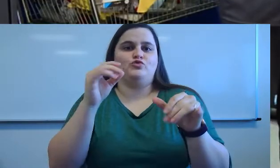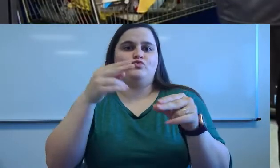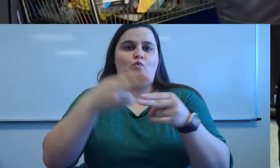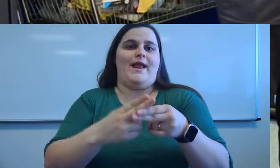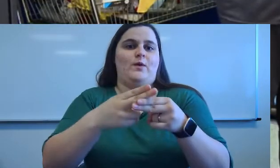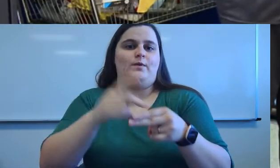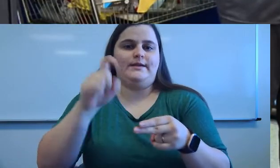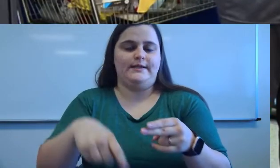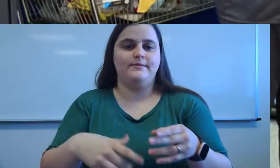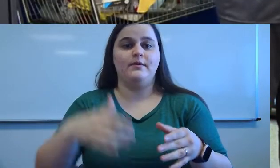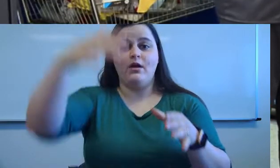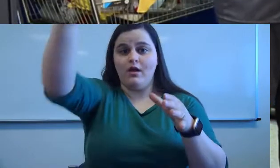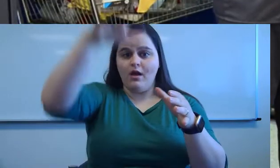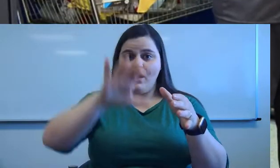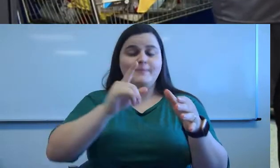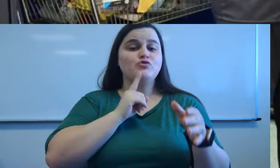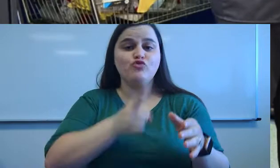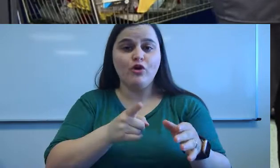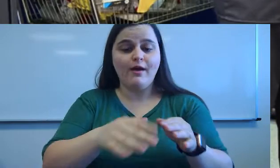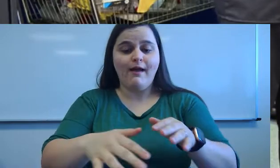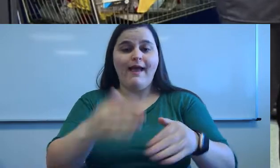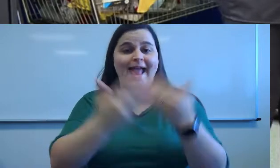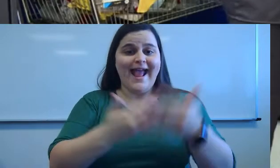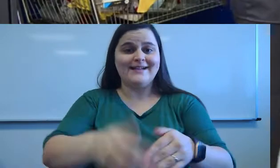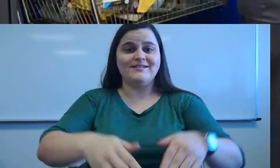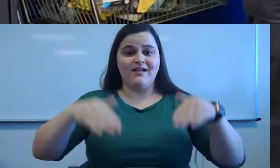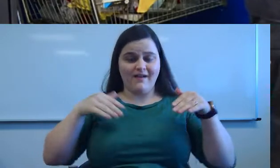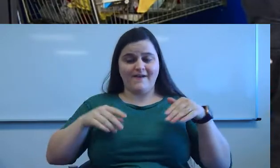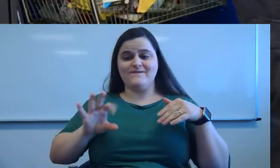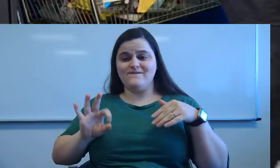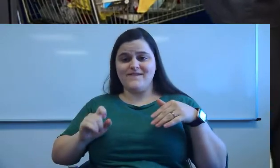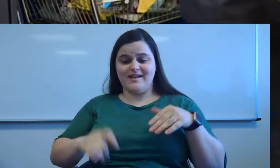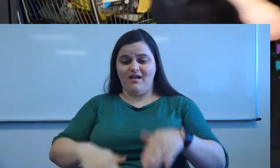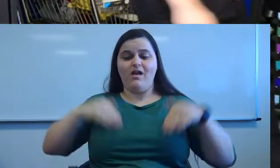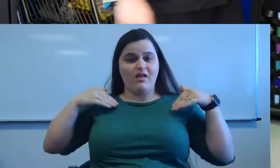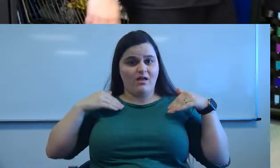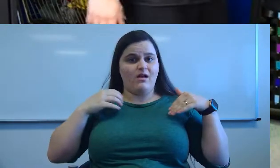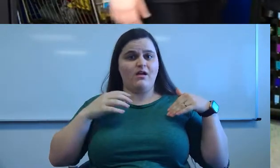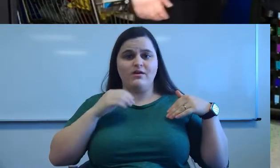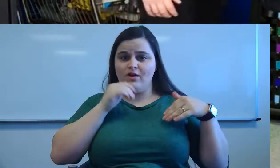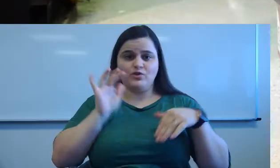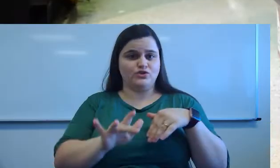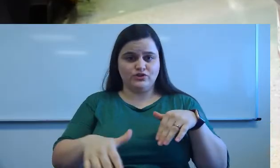When we pull the cover down, make sure to keep your hands and feet out of the ride at all times.